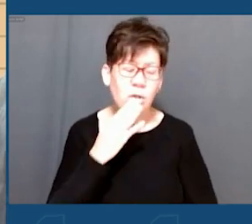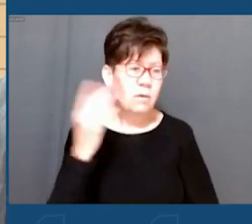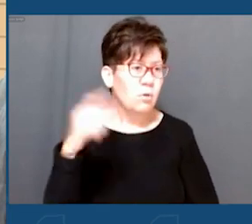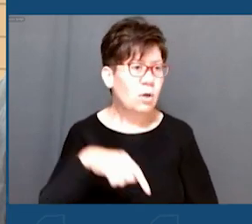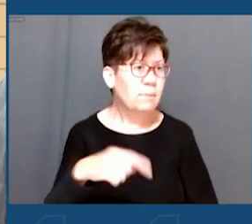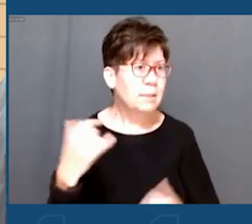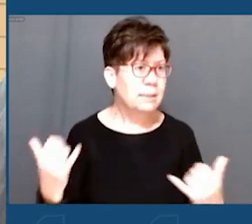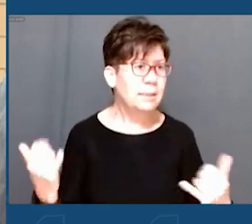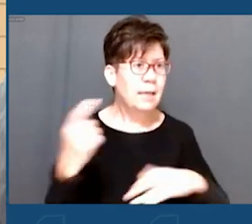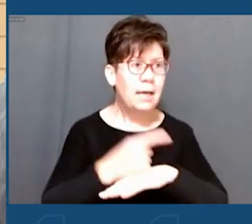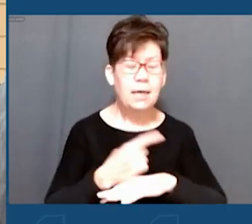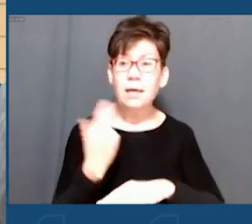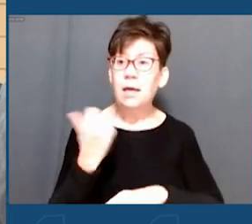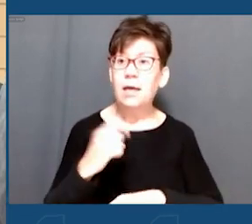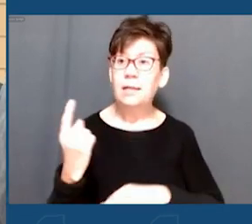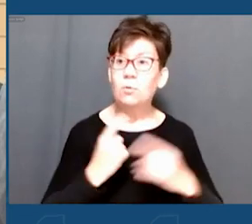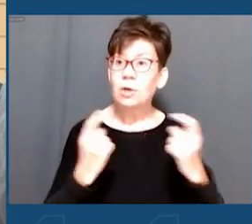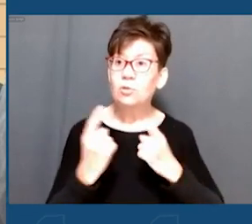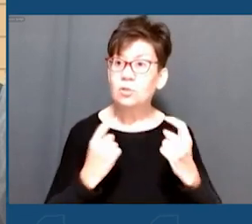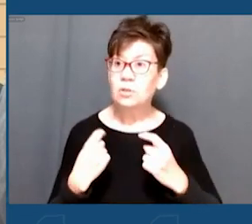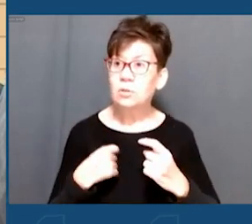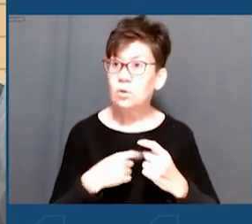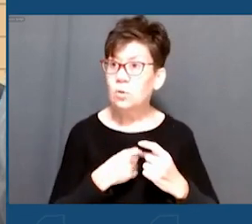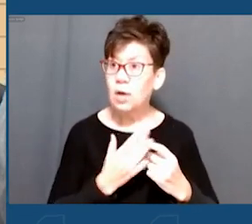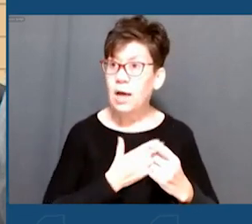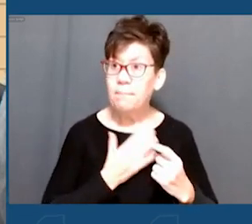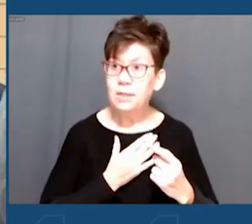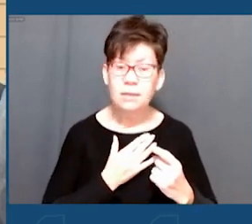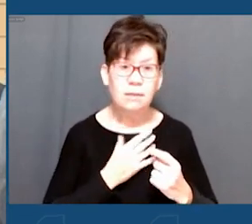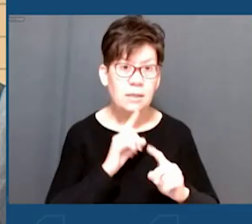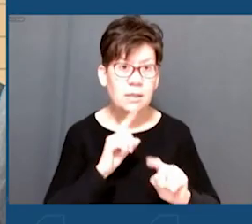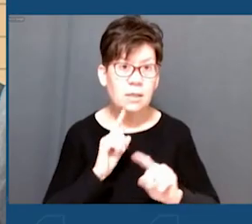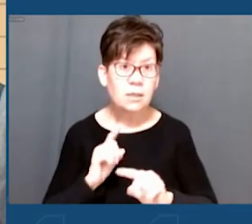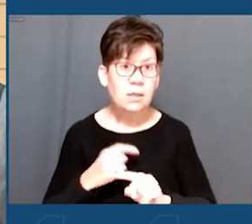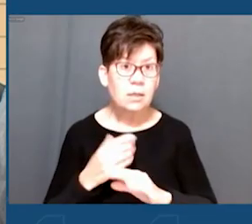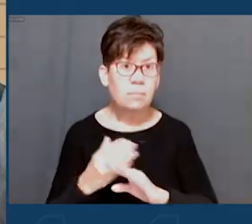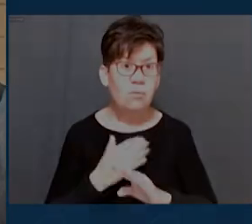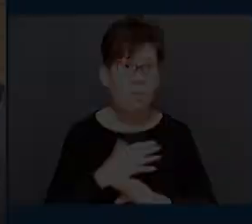questions, we'll be happy to take them before we get on the road, and I have to survey what's going on in the rest of the state as well.